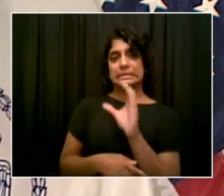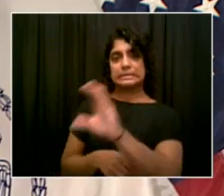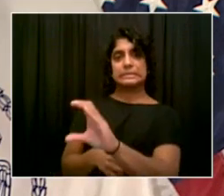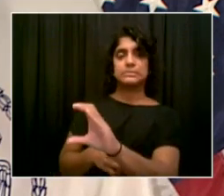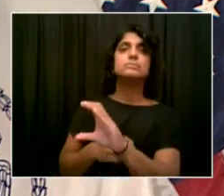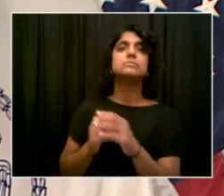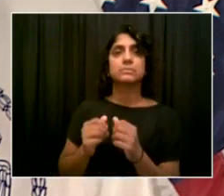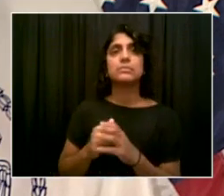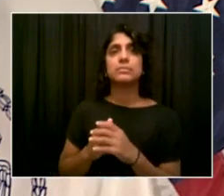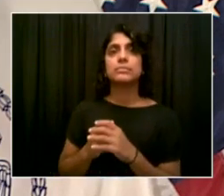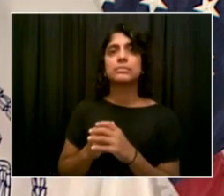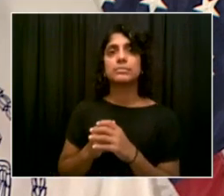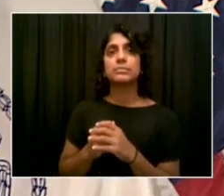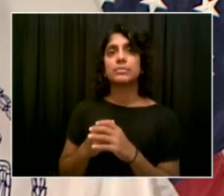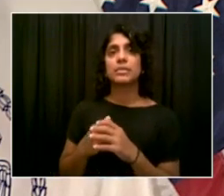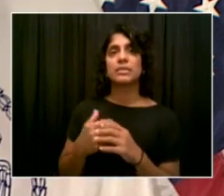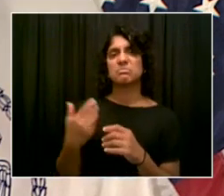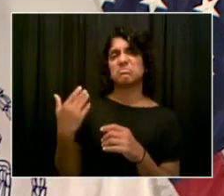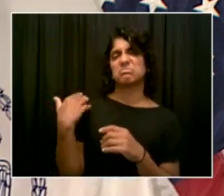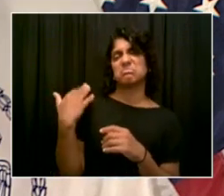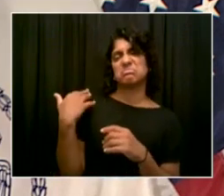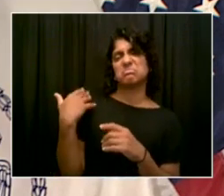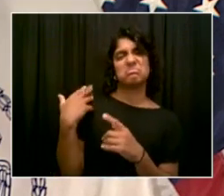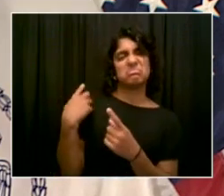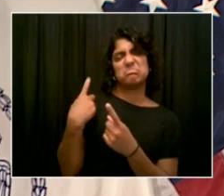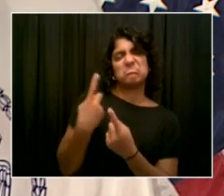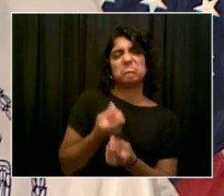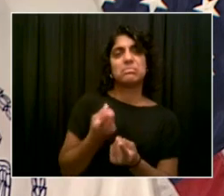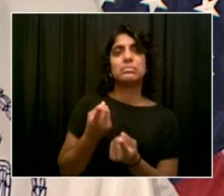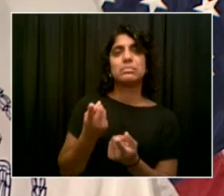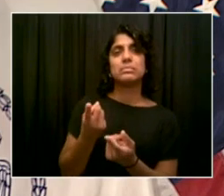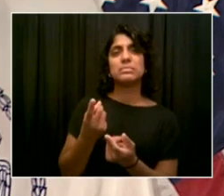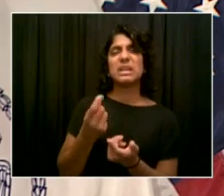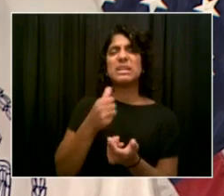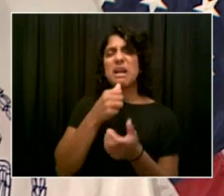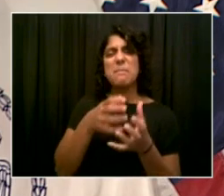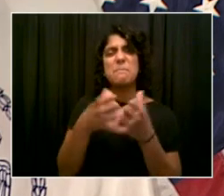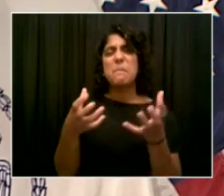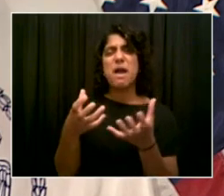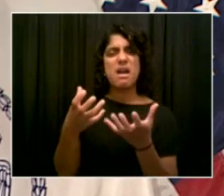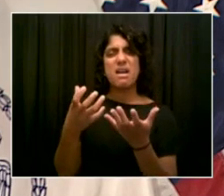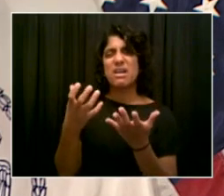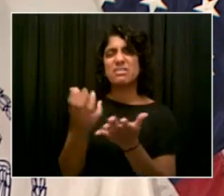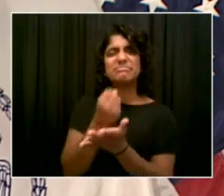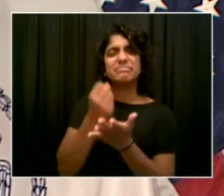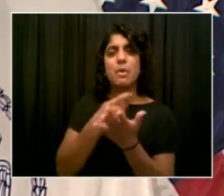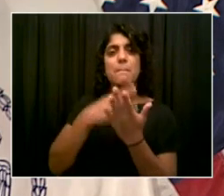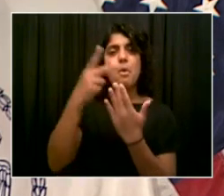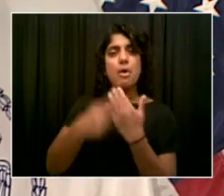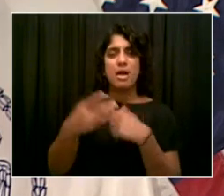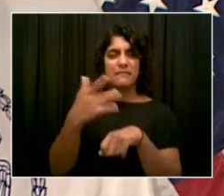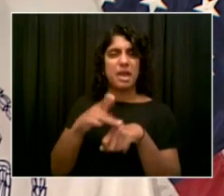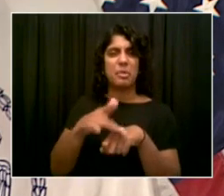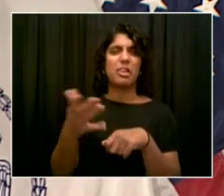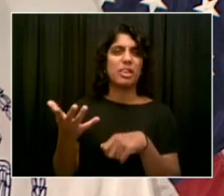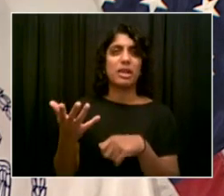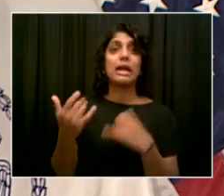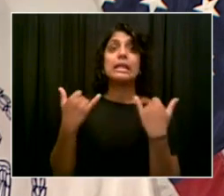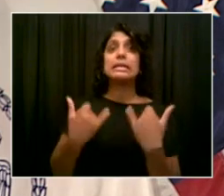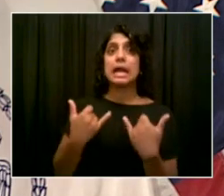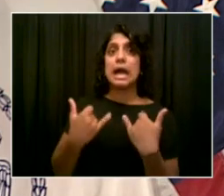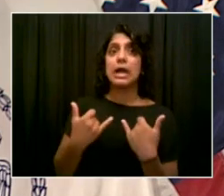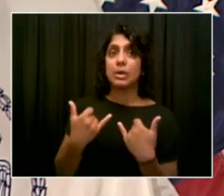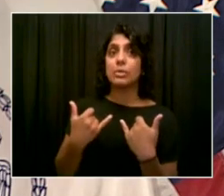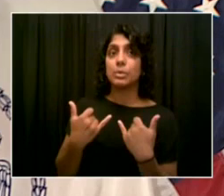while, but we do expect it to come back. And we'll address the funding as we go along according to need. But this is a great thing, and I think one